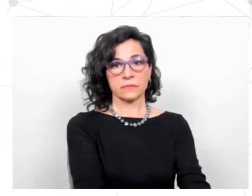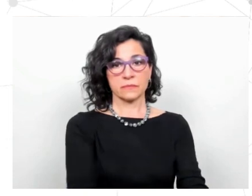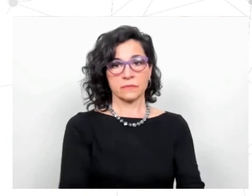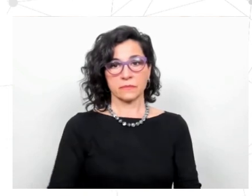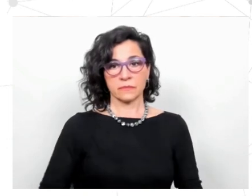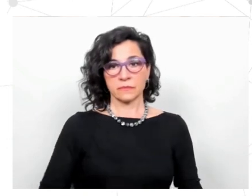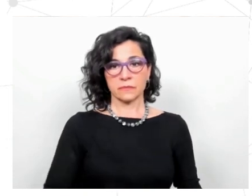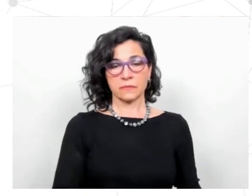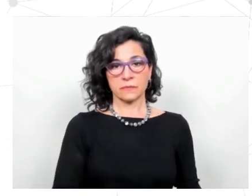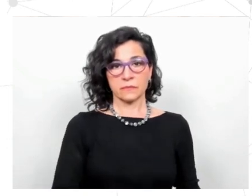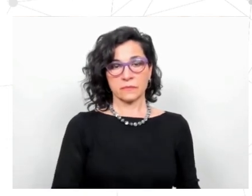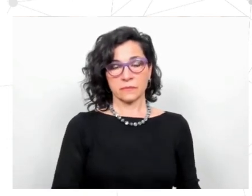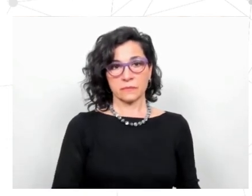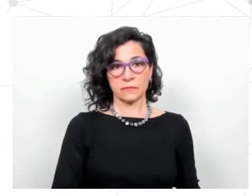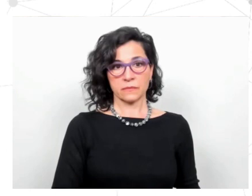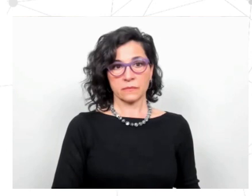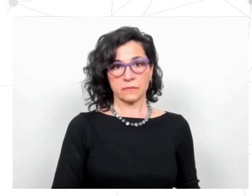of your choice of